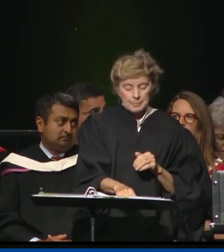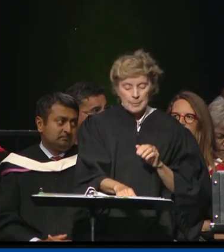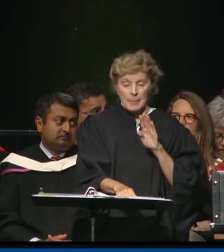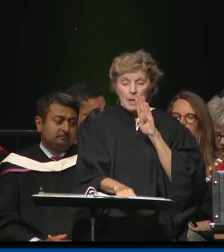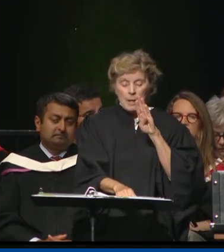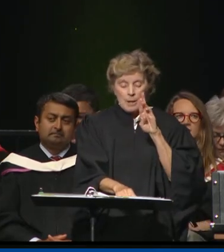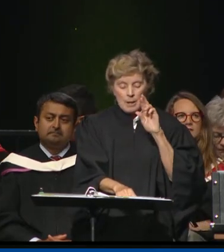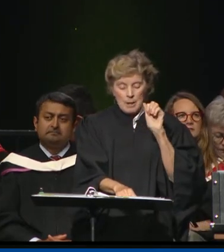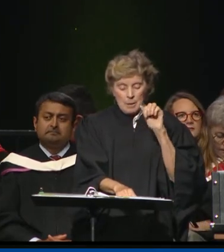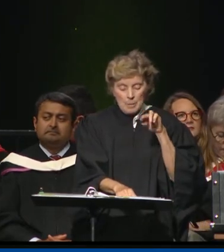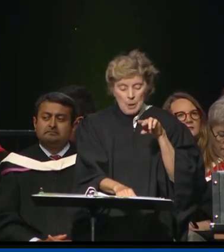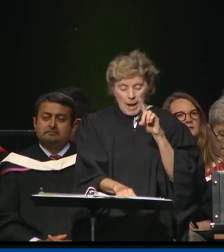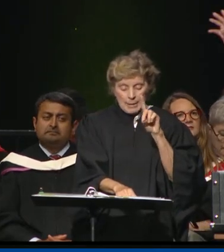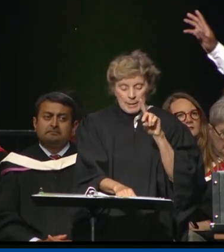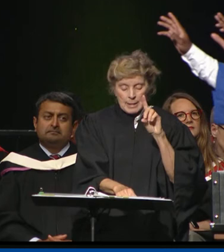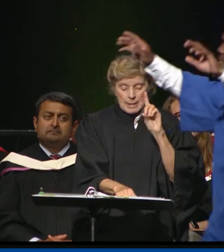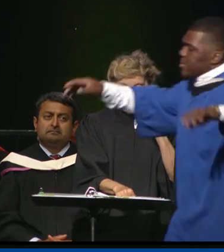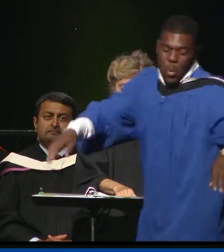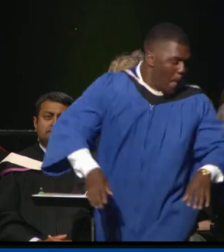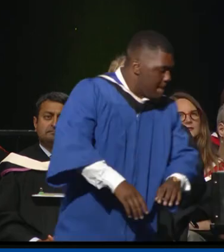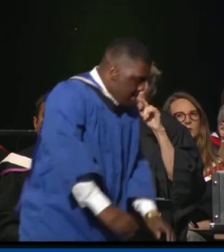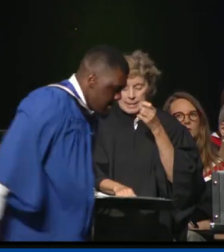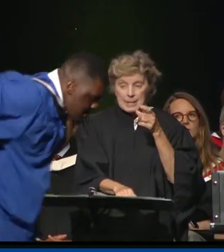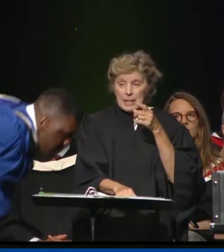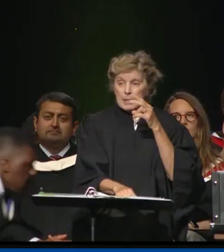Brandon Nixon Charlemont.